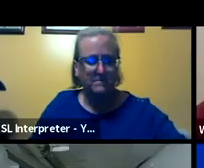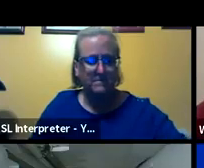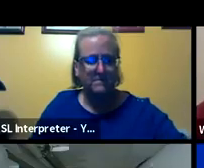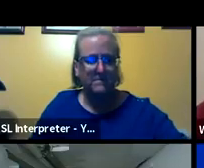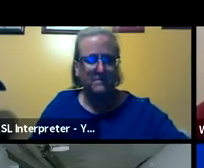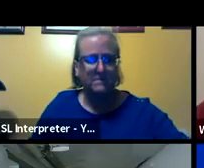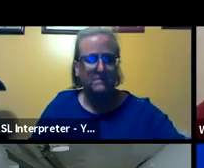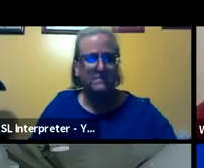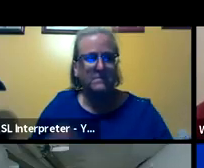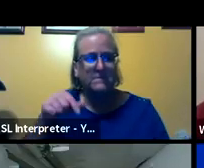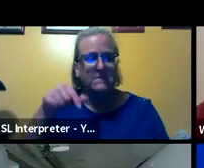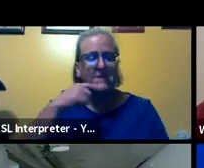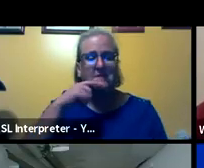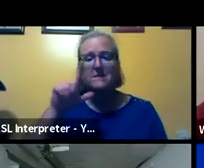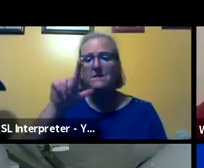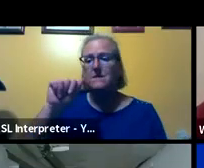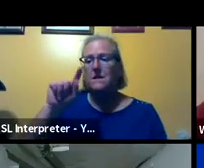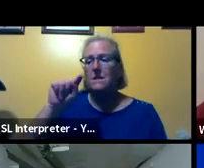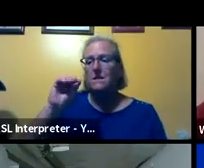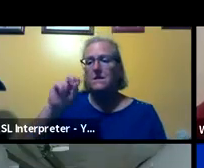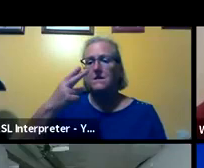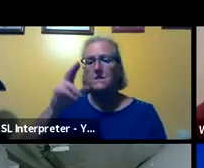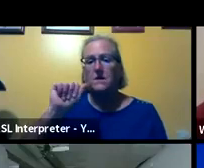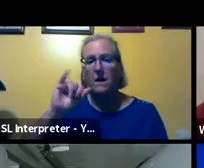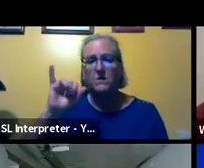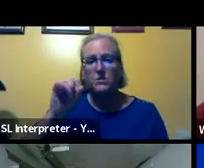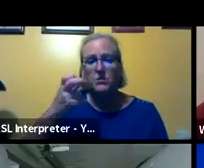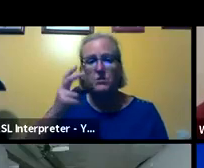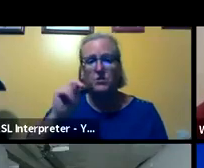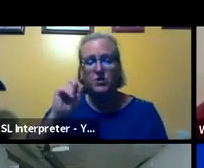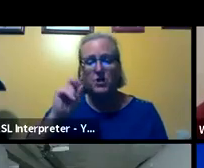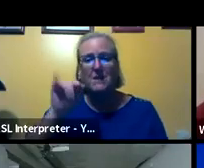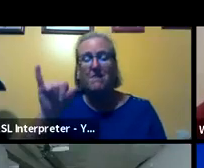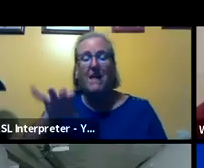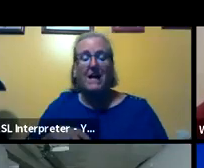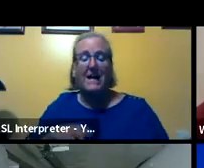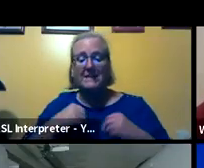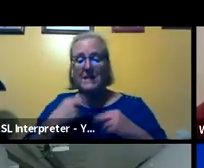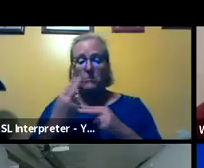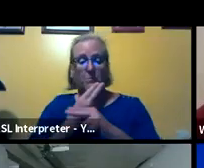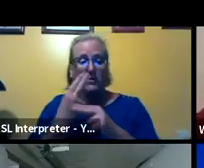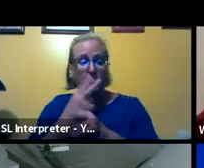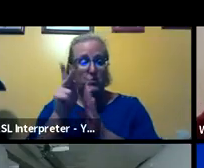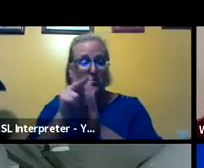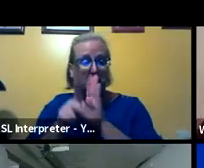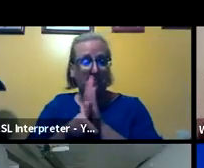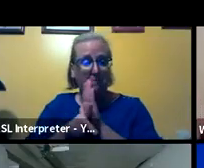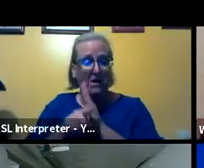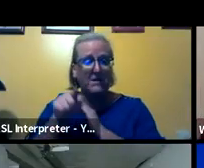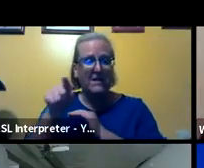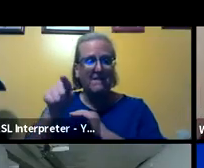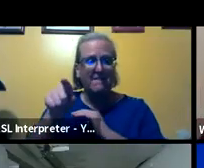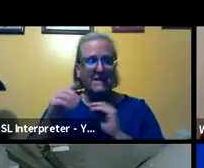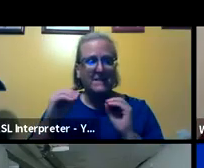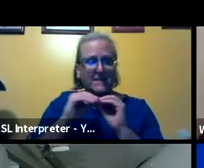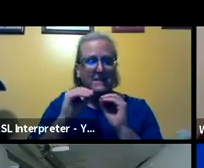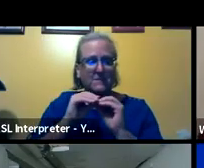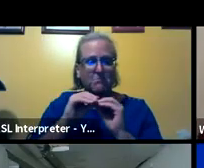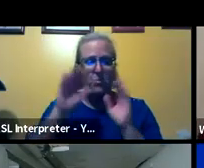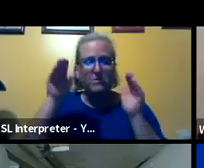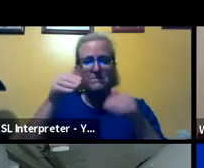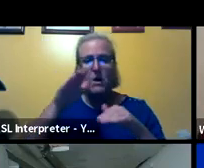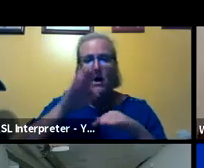Hi, this is Latasha Johnson. I believe that the acceptable use policy speaks more in regards to the